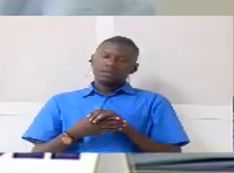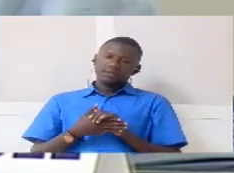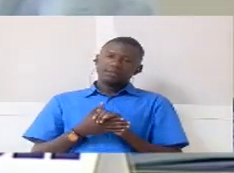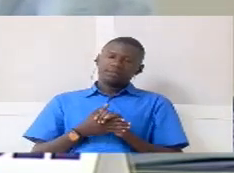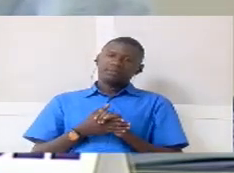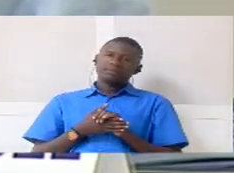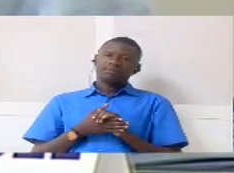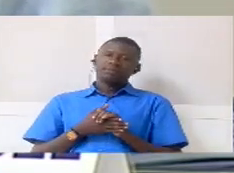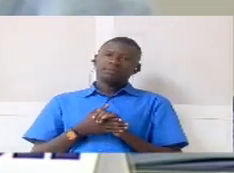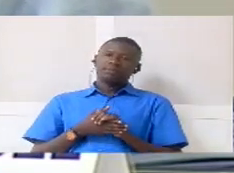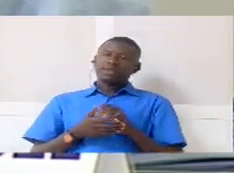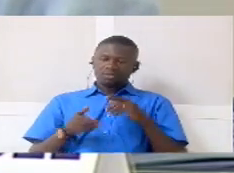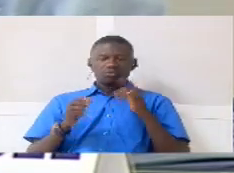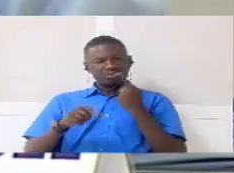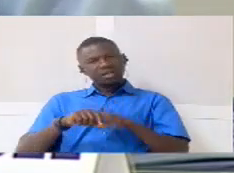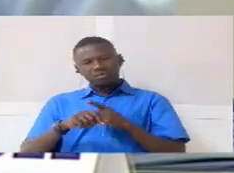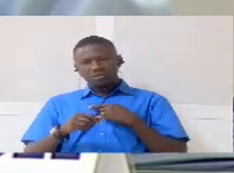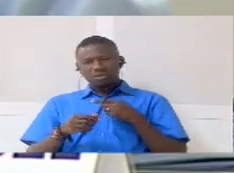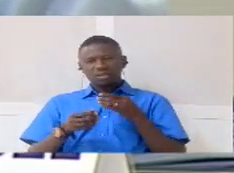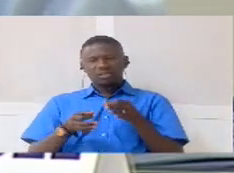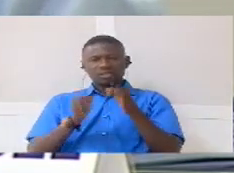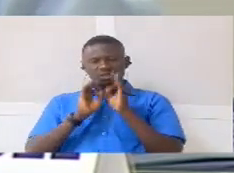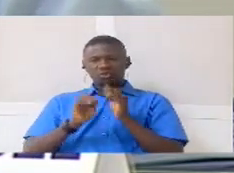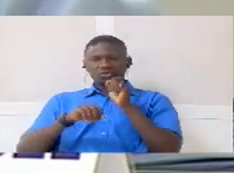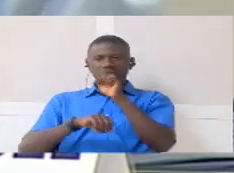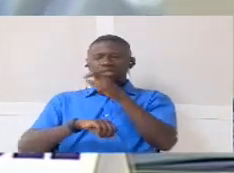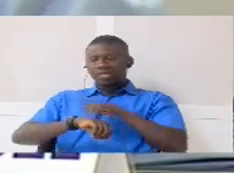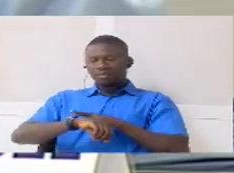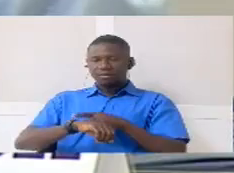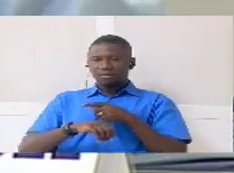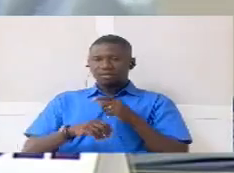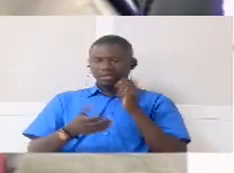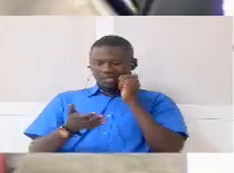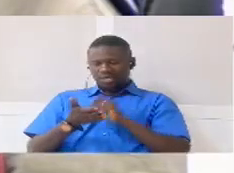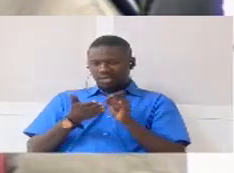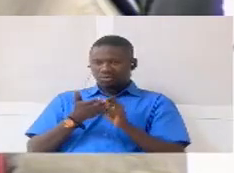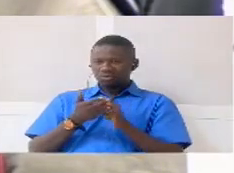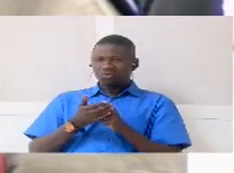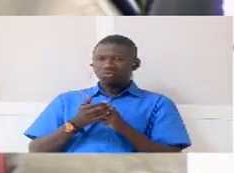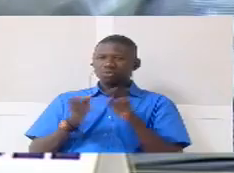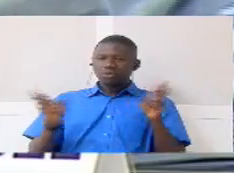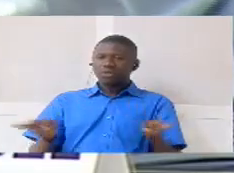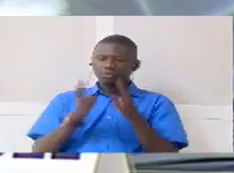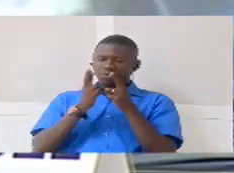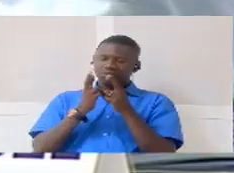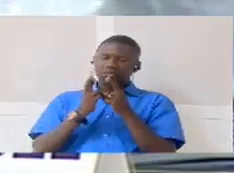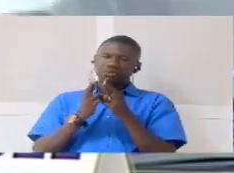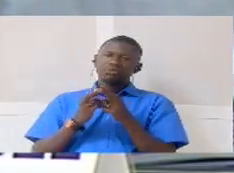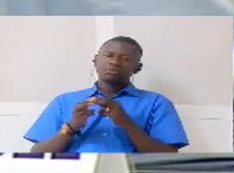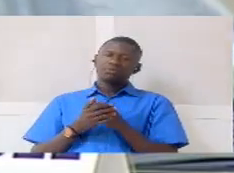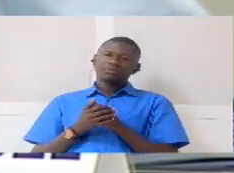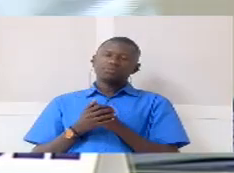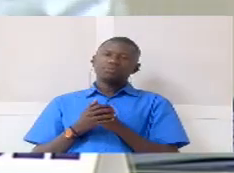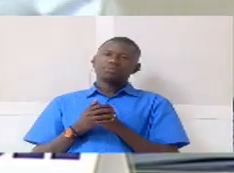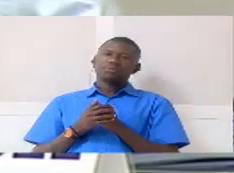some written memorandum on that subject sometime in the future. No problem. Thank you very much. Mr. Chair, the witness.